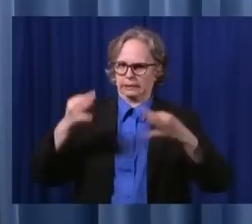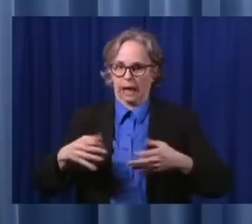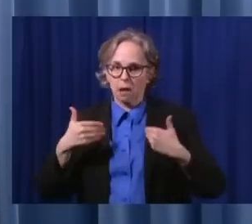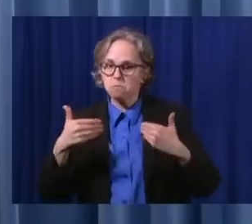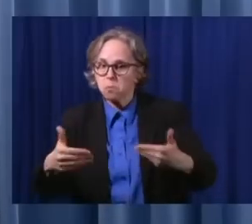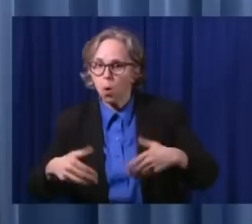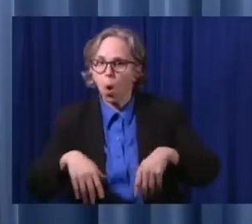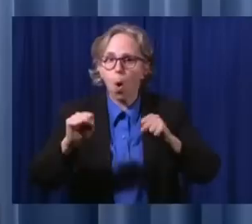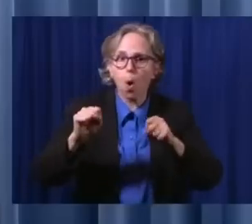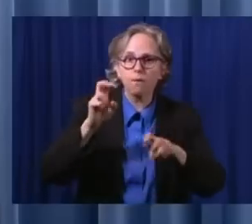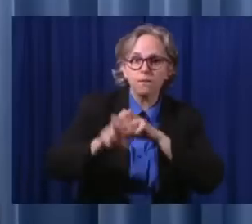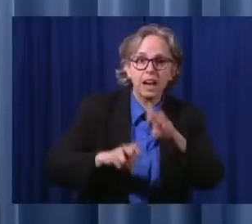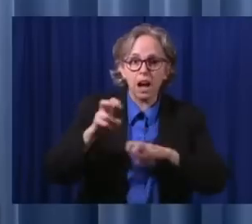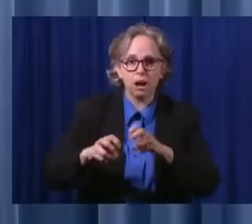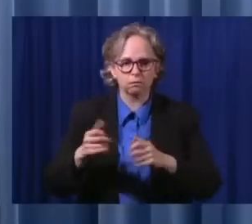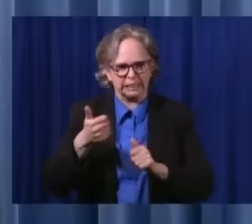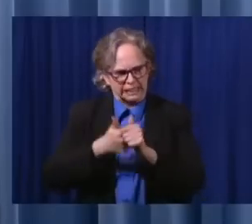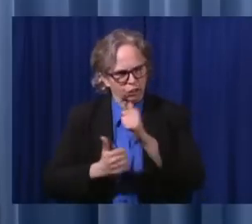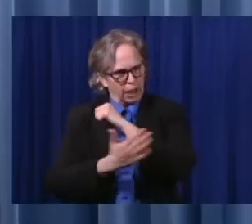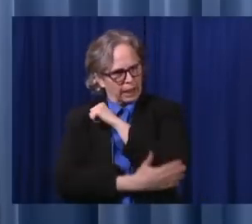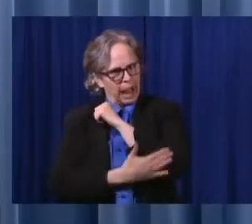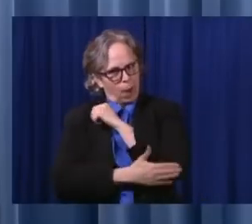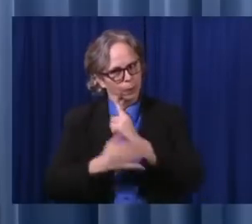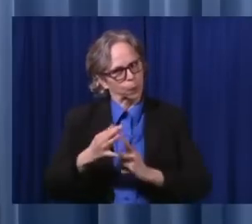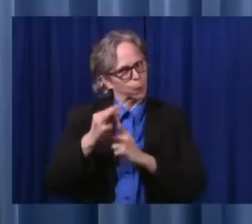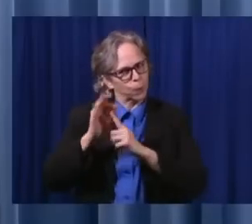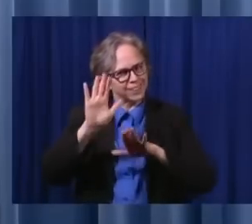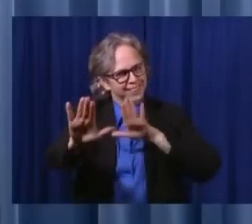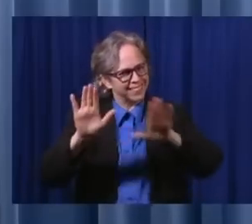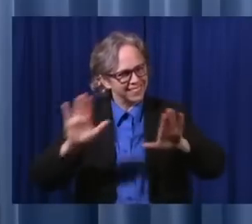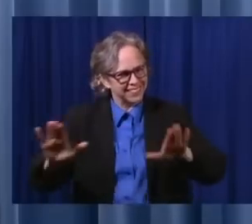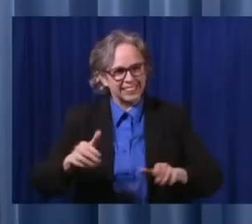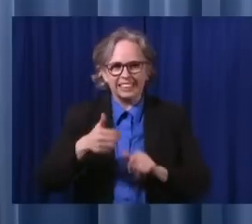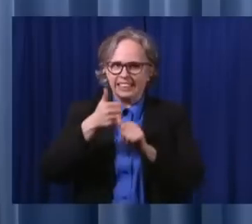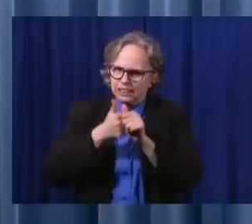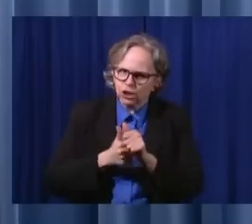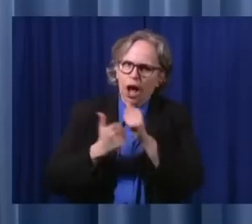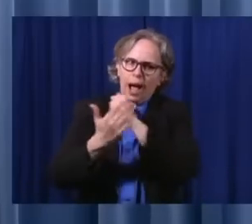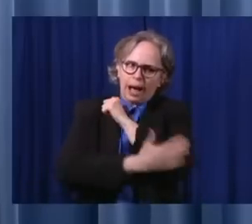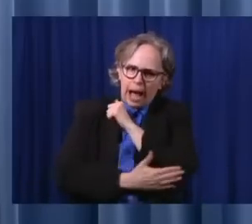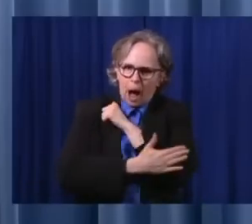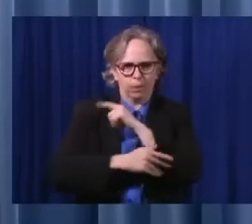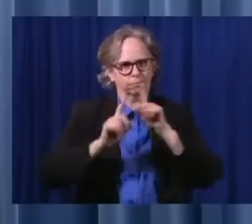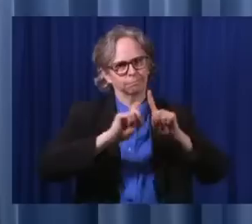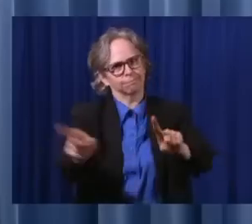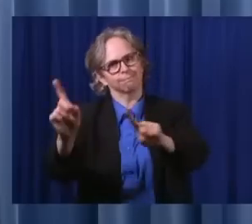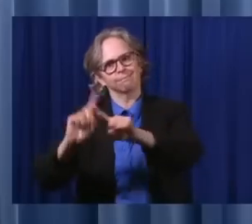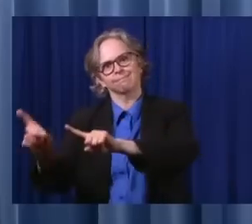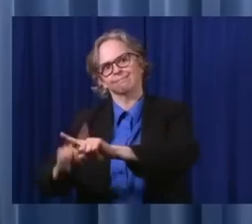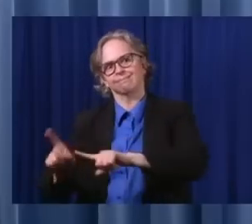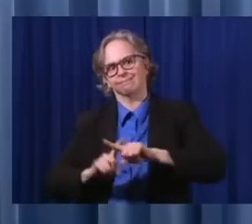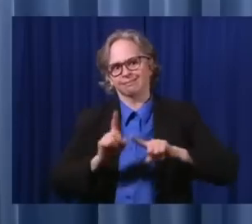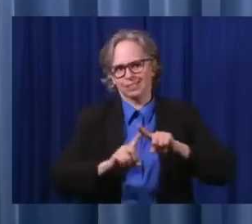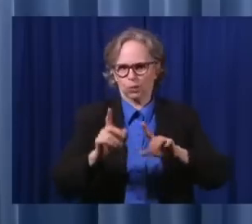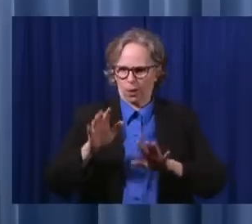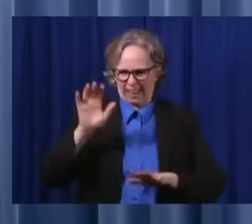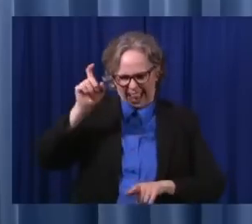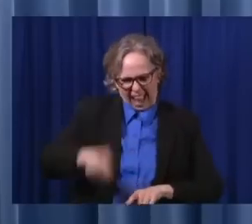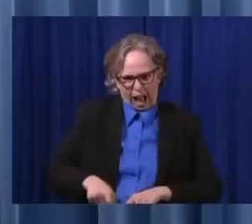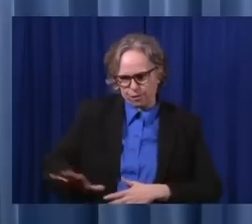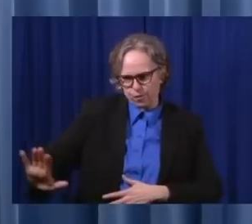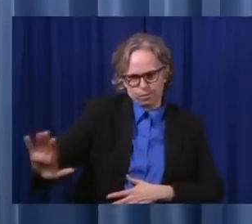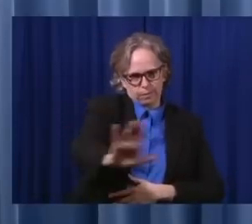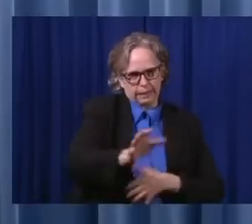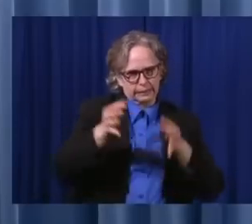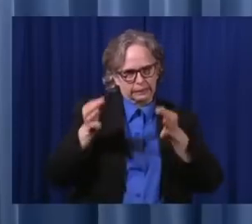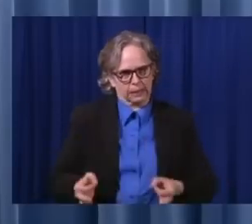to every county fair, and I think every independent fair in this state at one time or the other. Each one of them faces